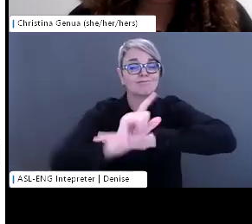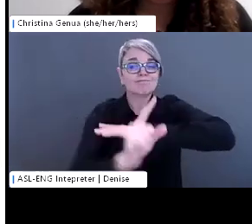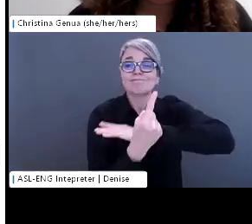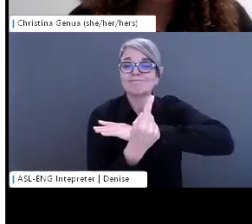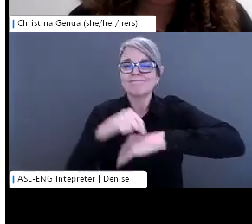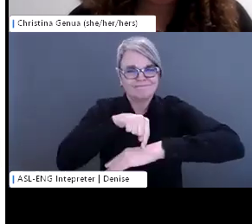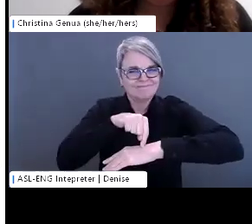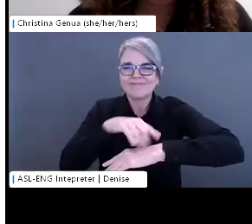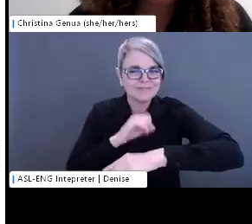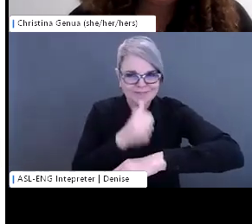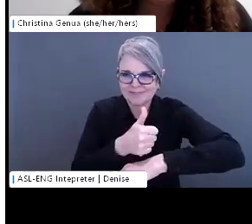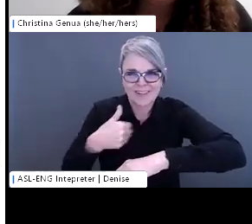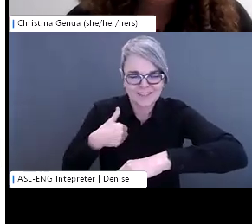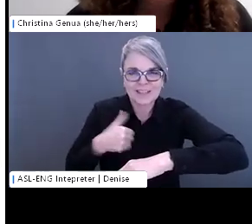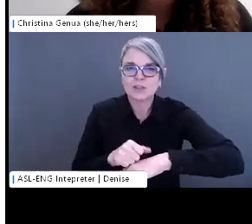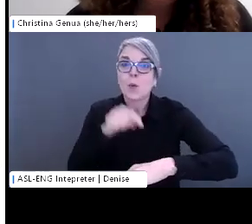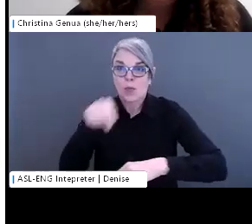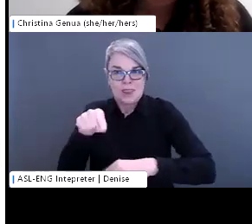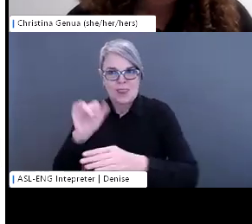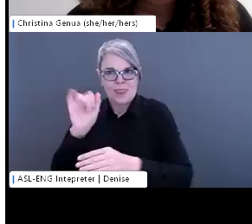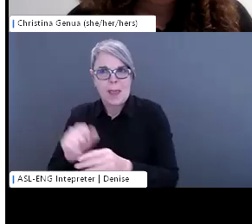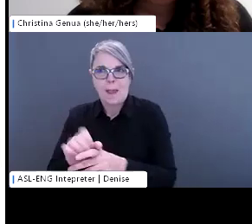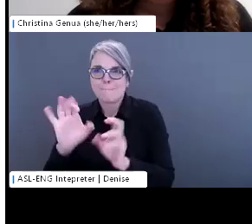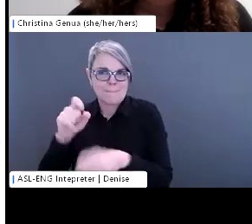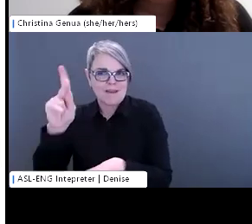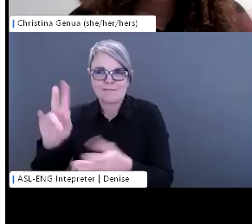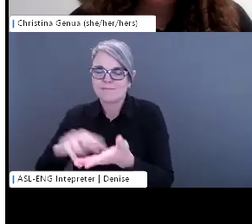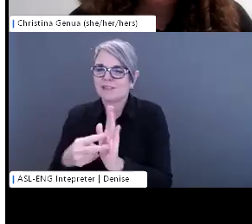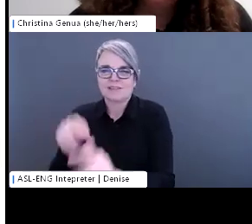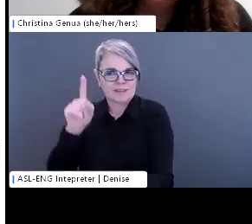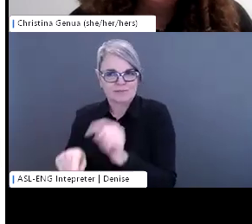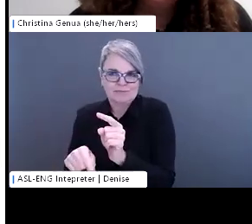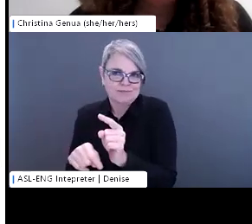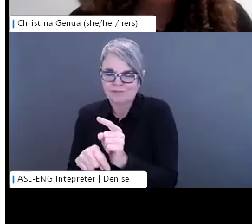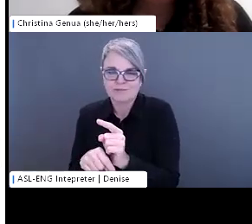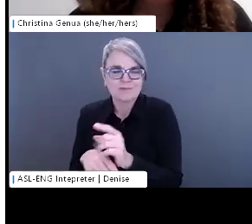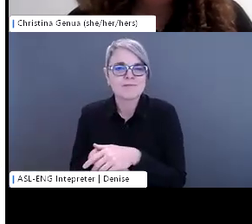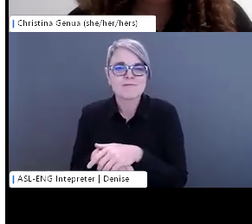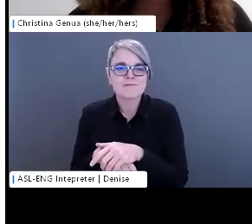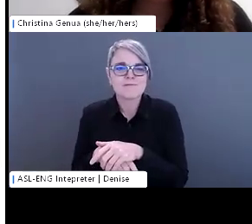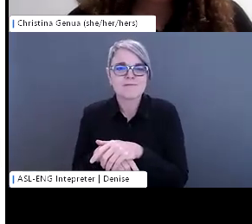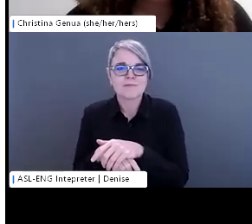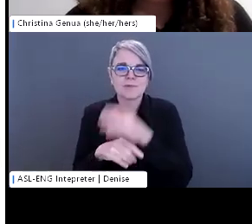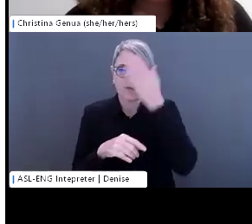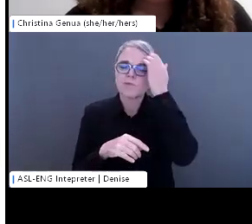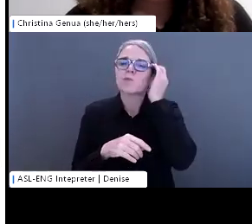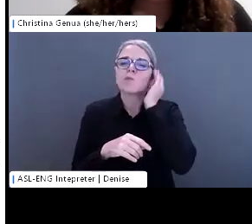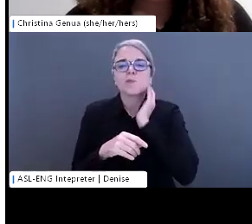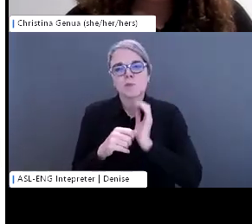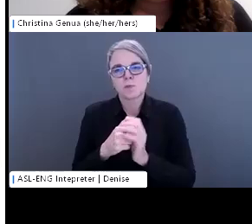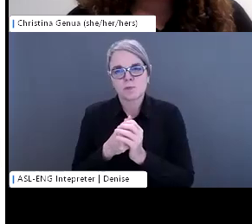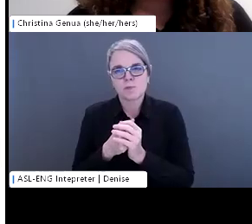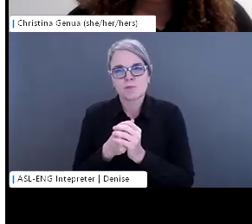cash the Government of Canada checks. Um, and like I mentioned earlier, so